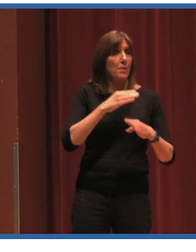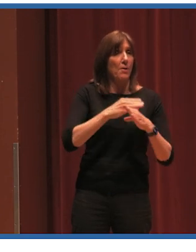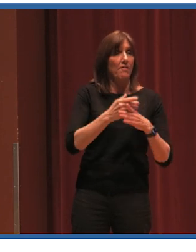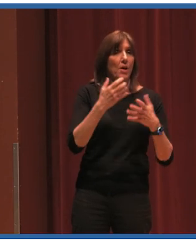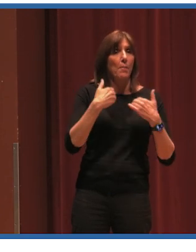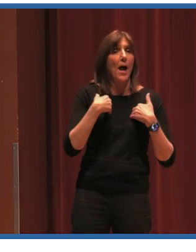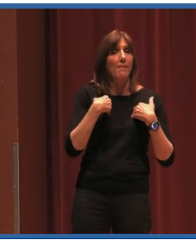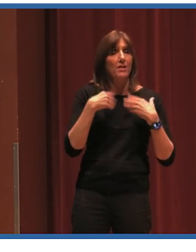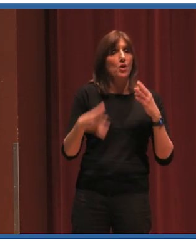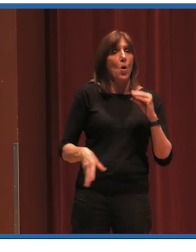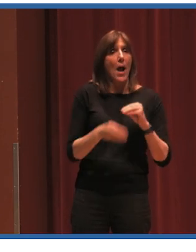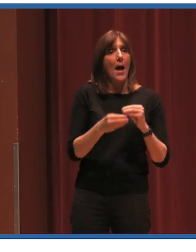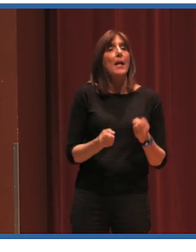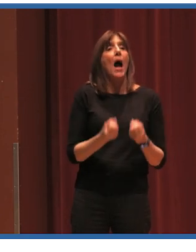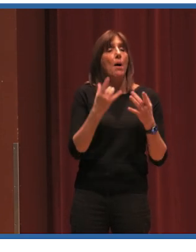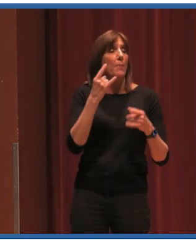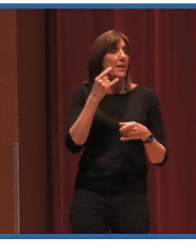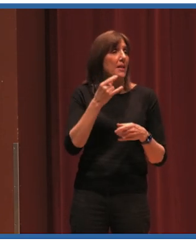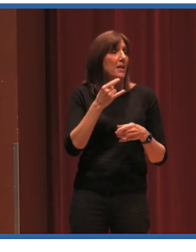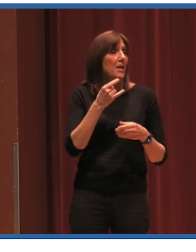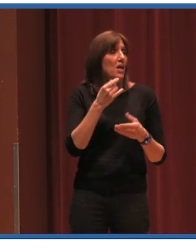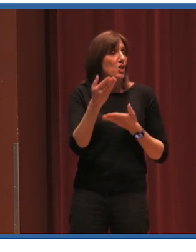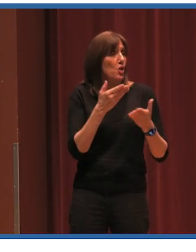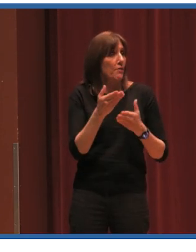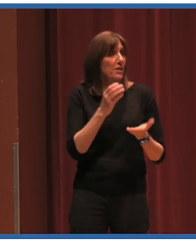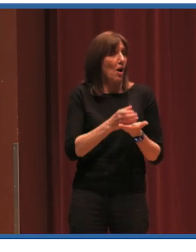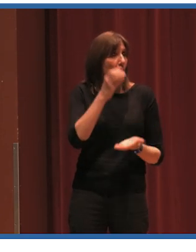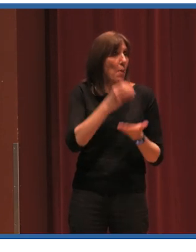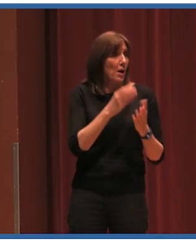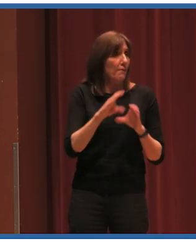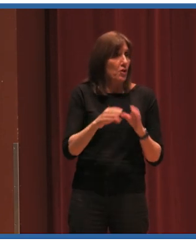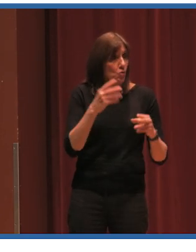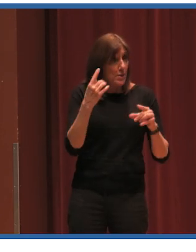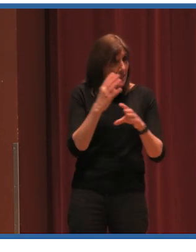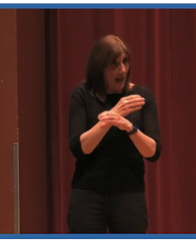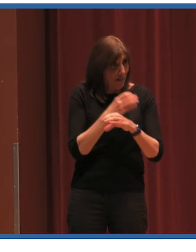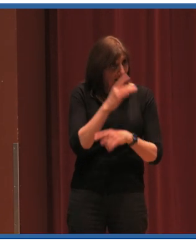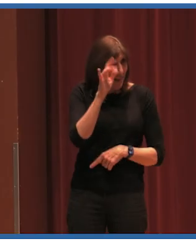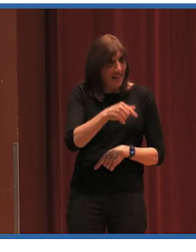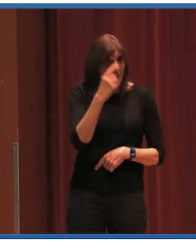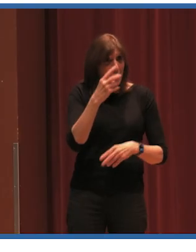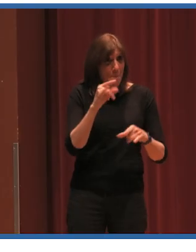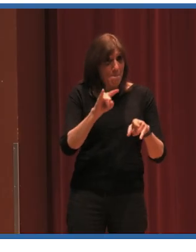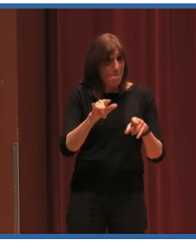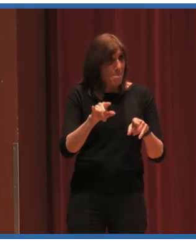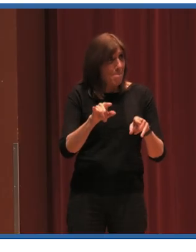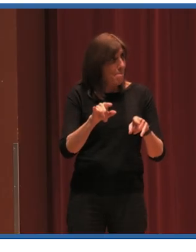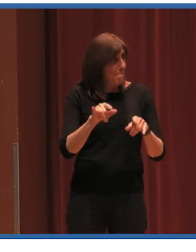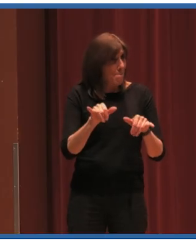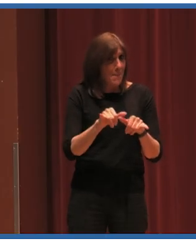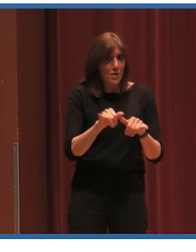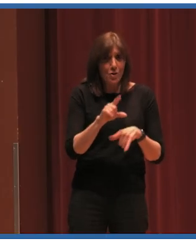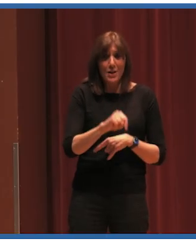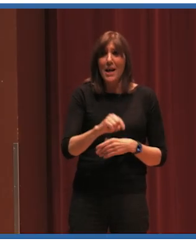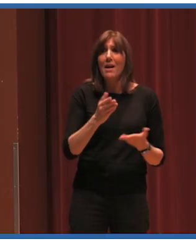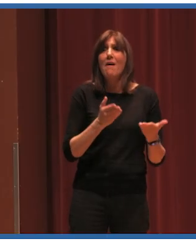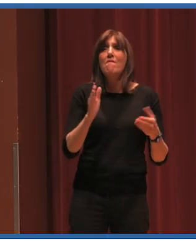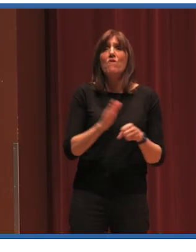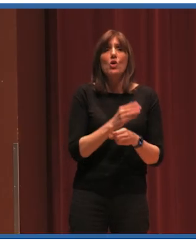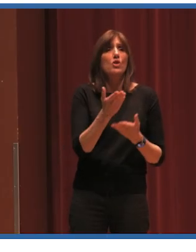from having to put the number of servings on the bottle, but if you do the calculations and measure it out, you can get a full serving of alcohol for 30